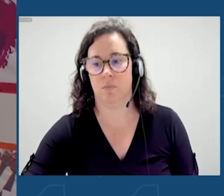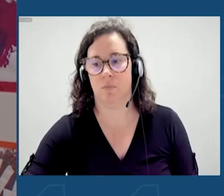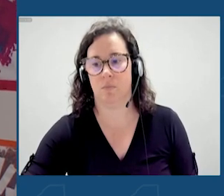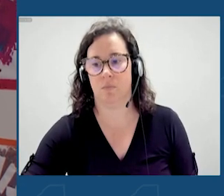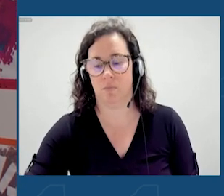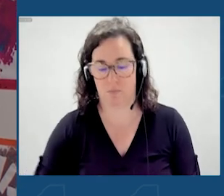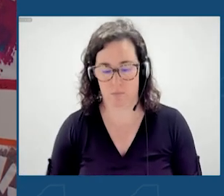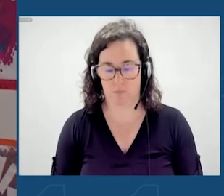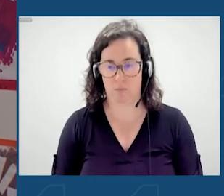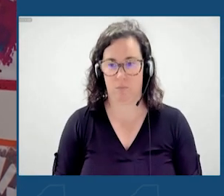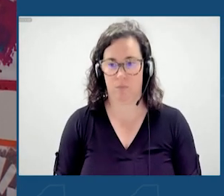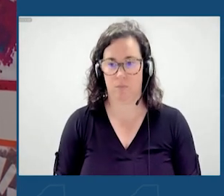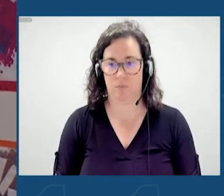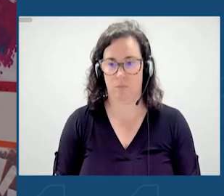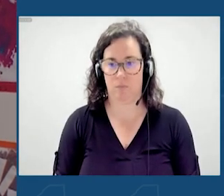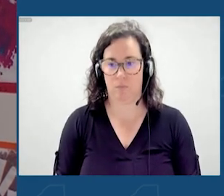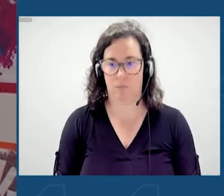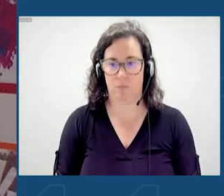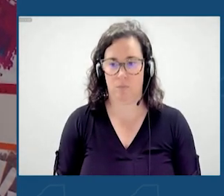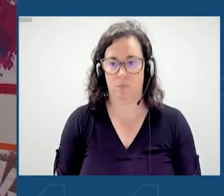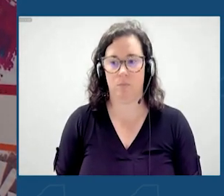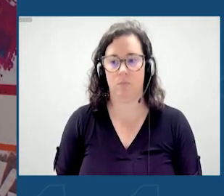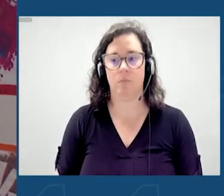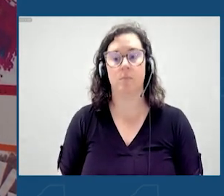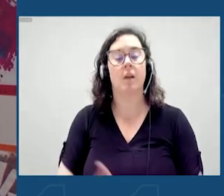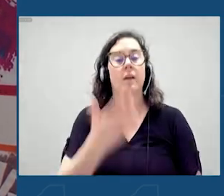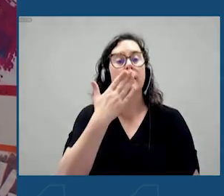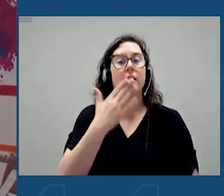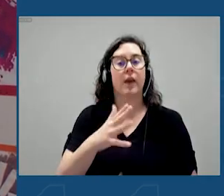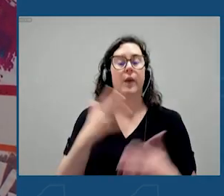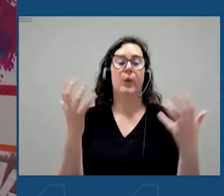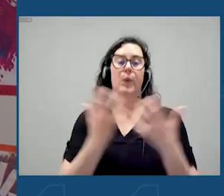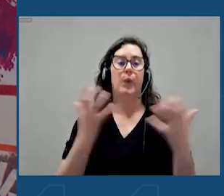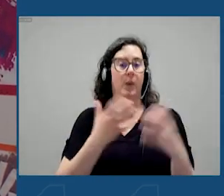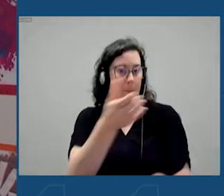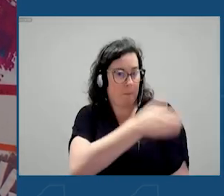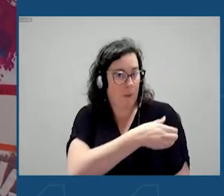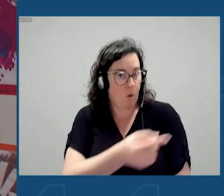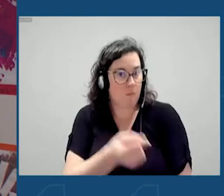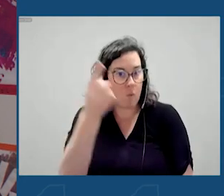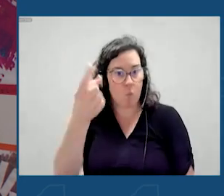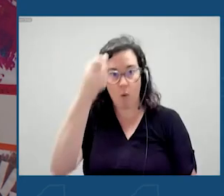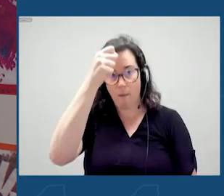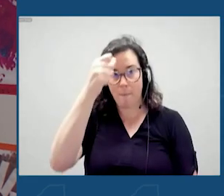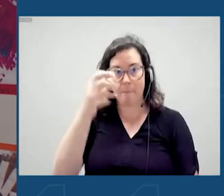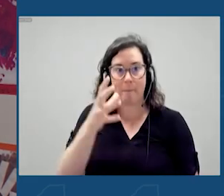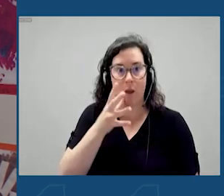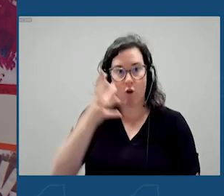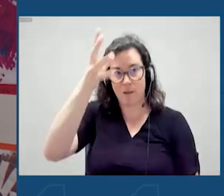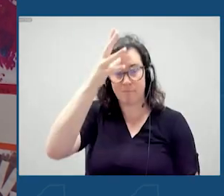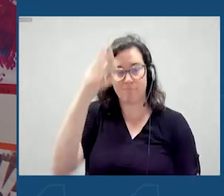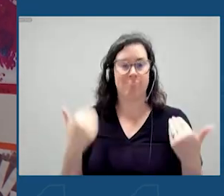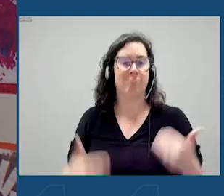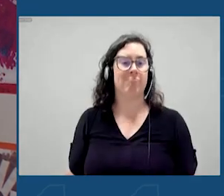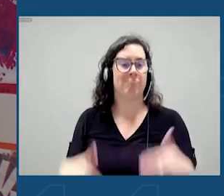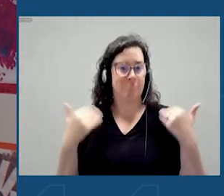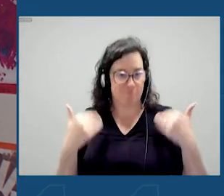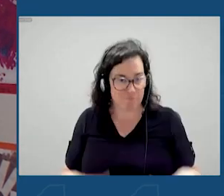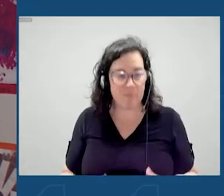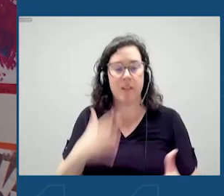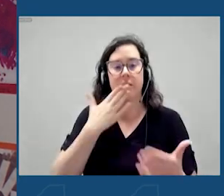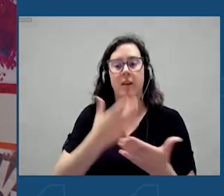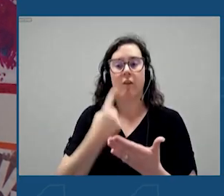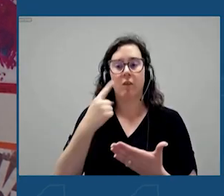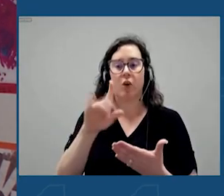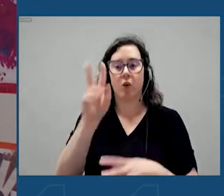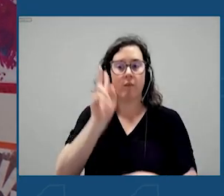Thank you, Charlie. Wow. The power of one parent. And I want to thank you for your vision in creating